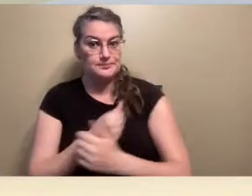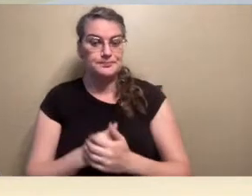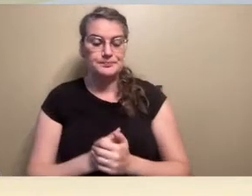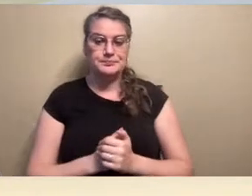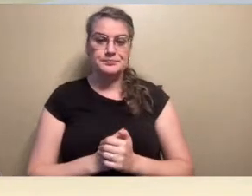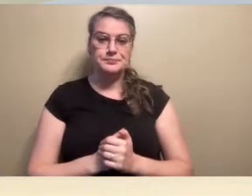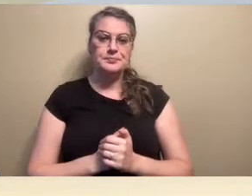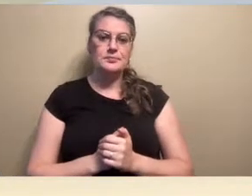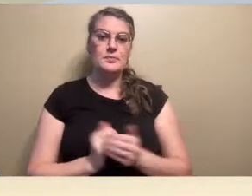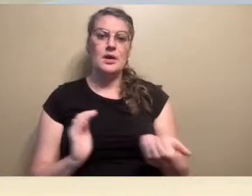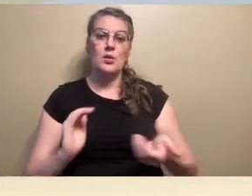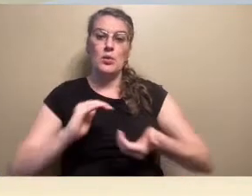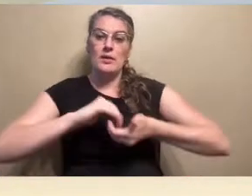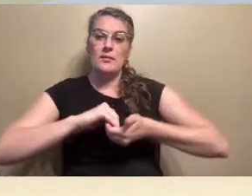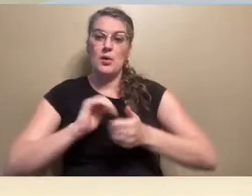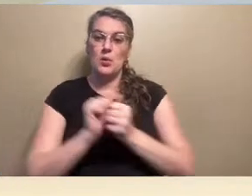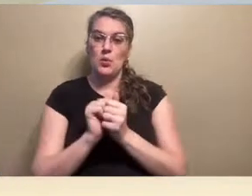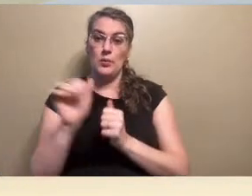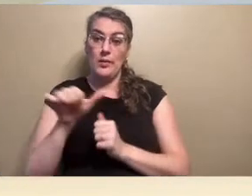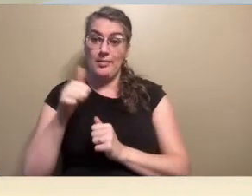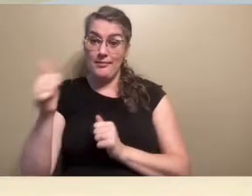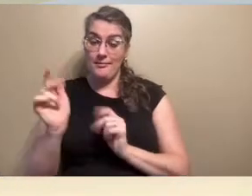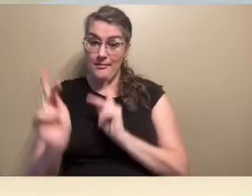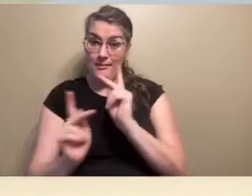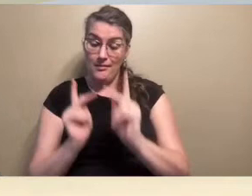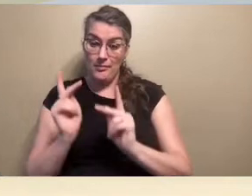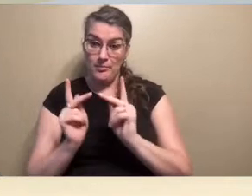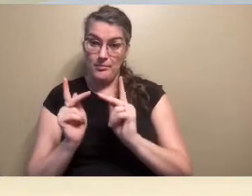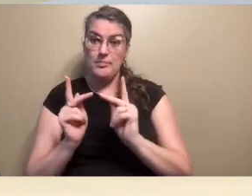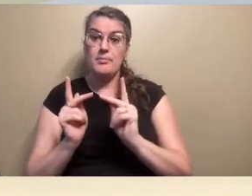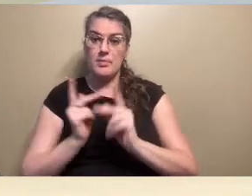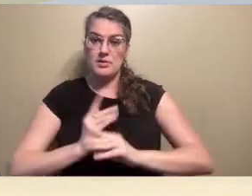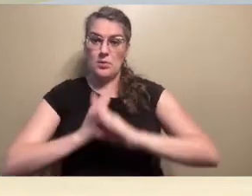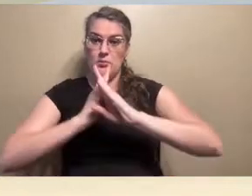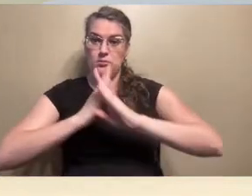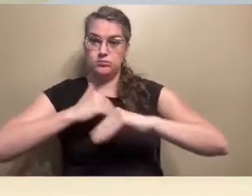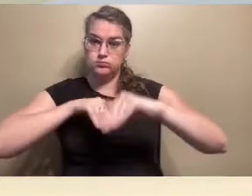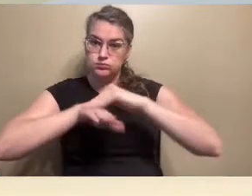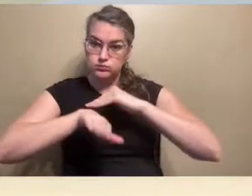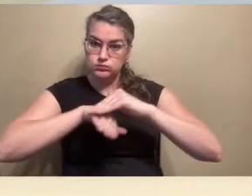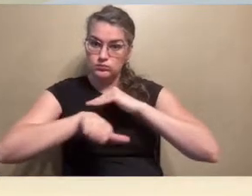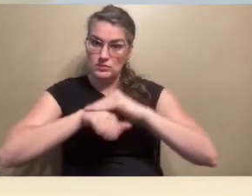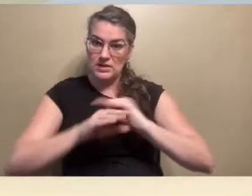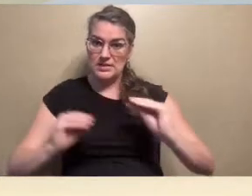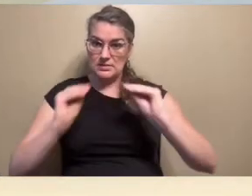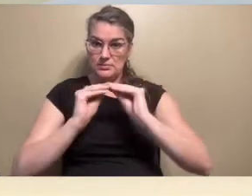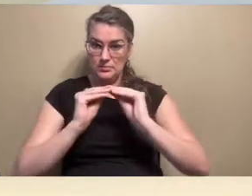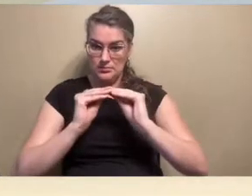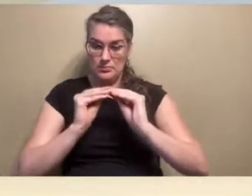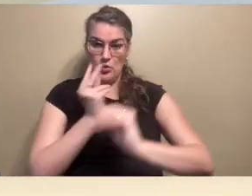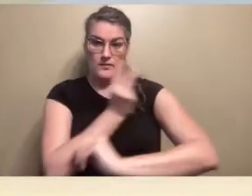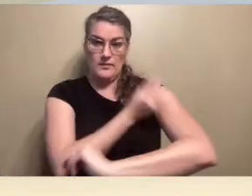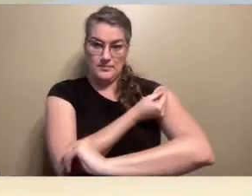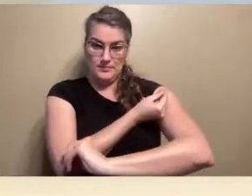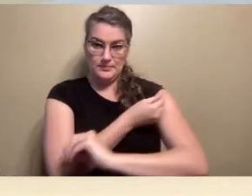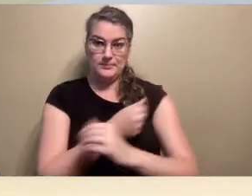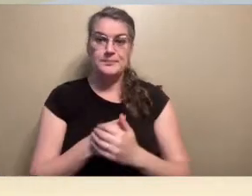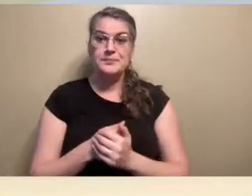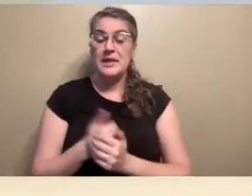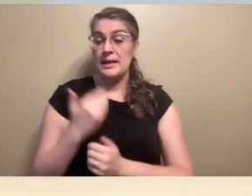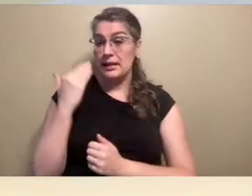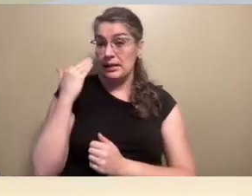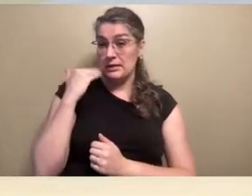increase coverage among island residents and to reduce barriers to accessing immunization. For example, companies who have more than